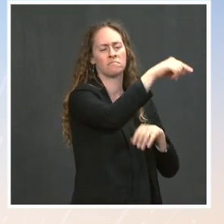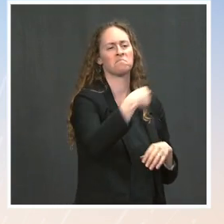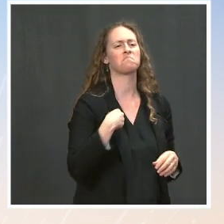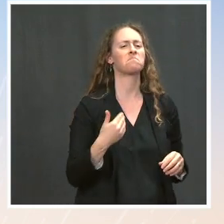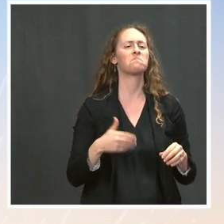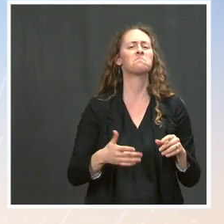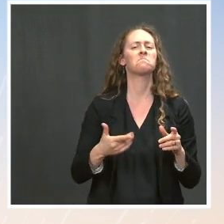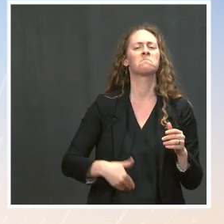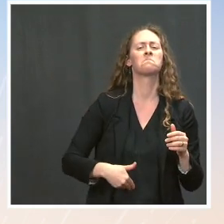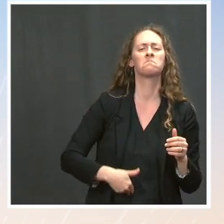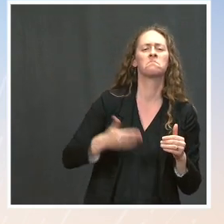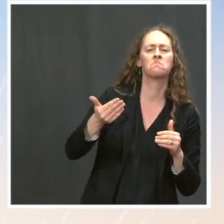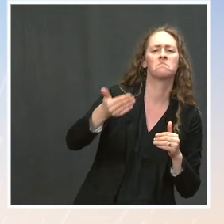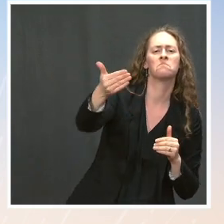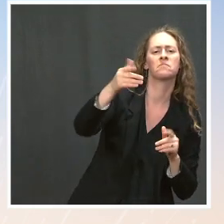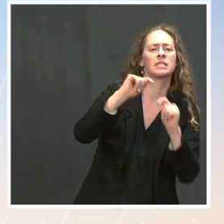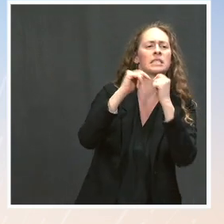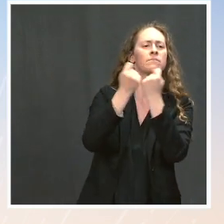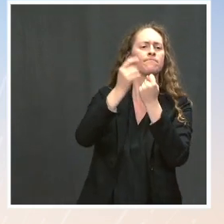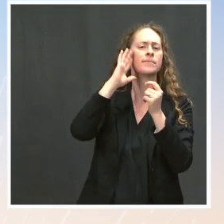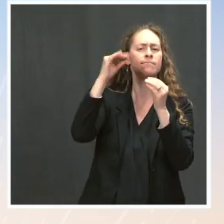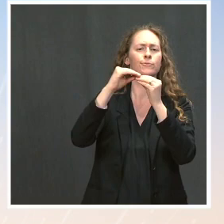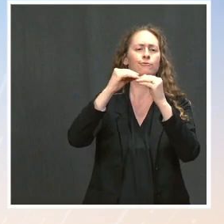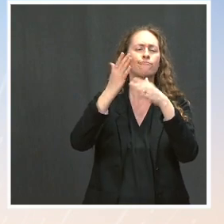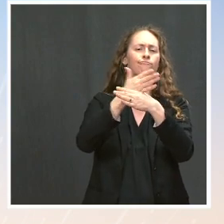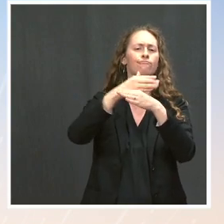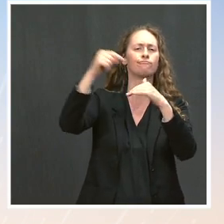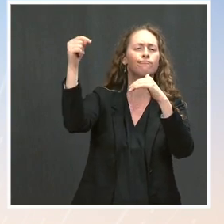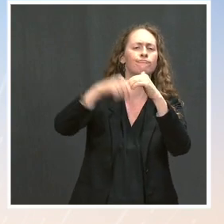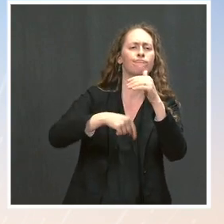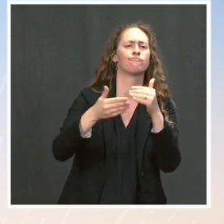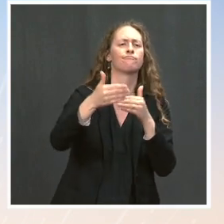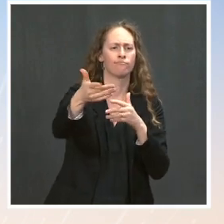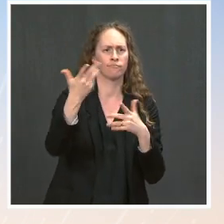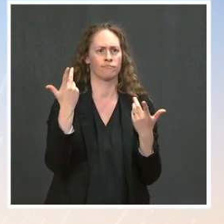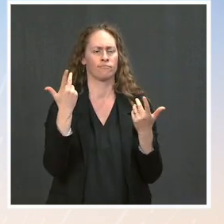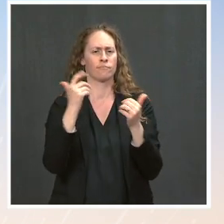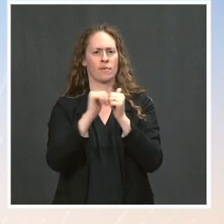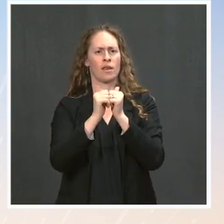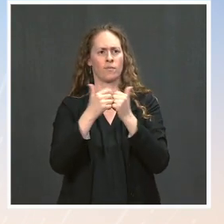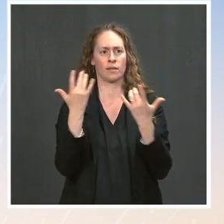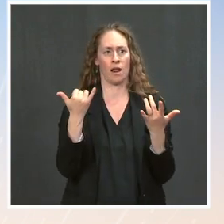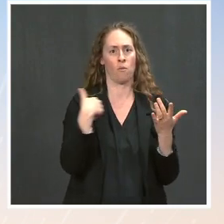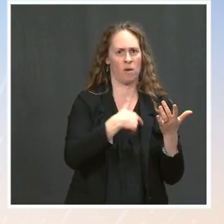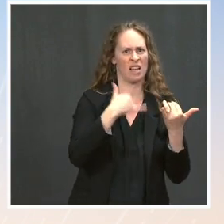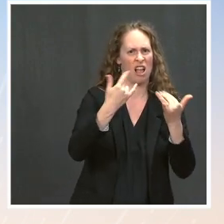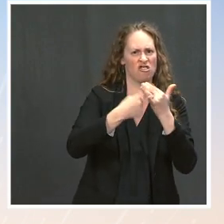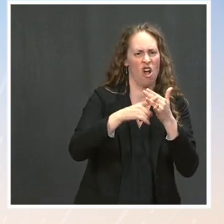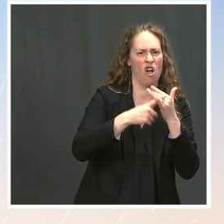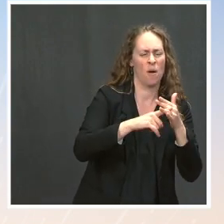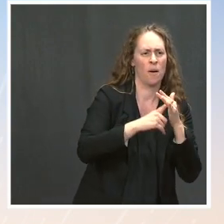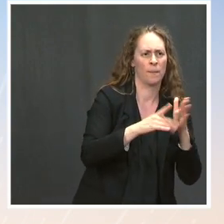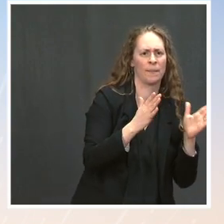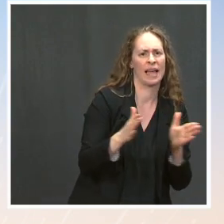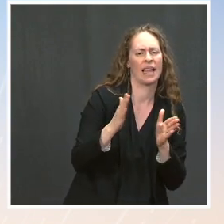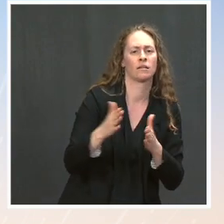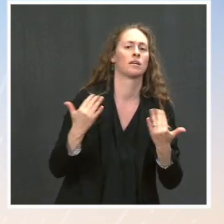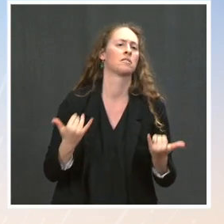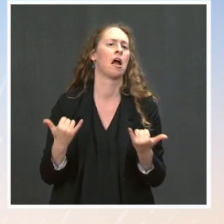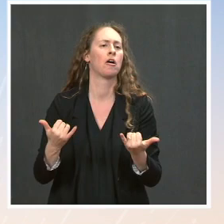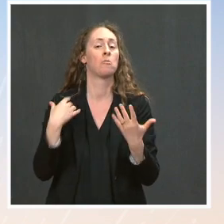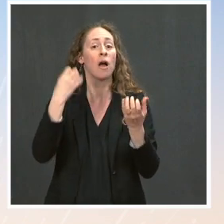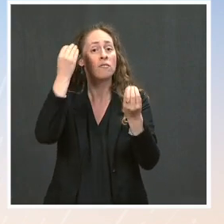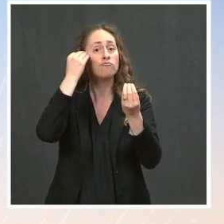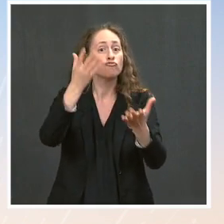our planning and who will be receiving doses from here. But we're in the planning process at this point in time. Josh, go ahead. Thanks,